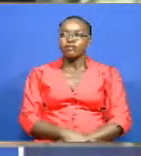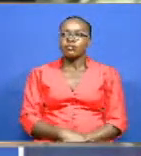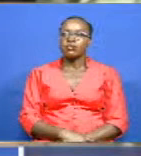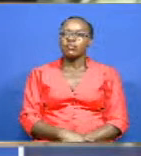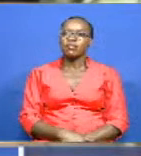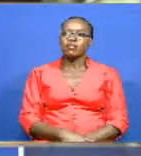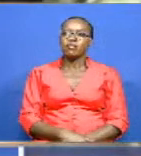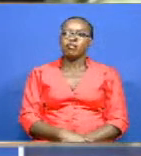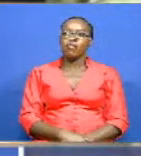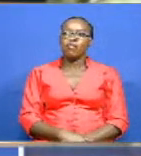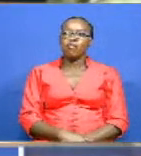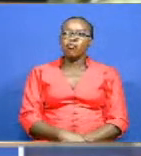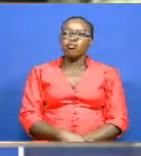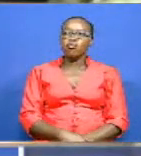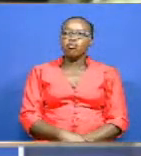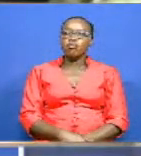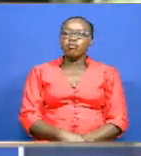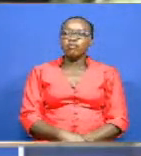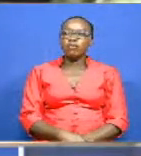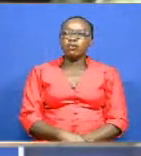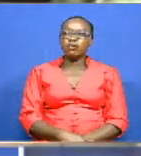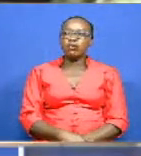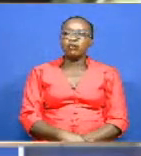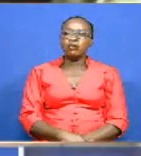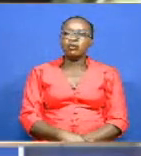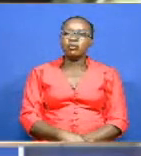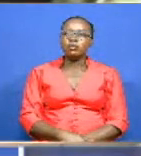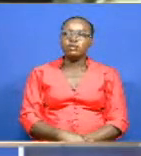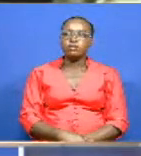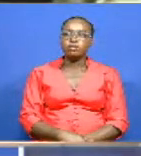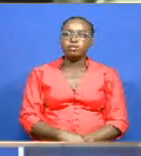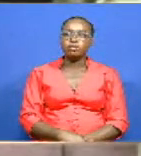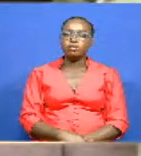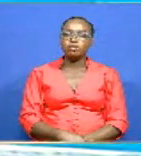Supreme Court of Kenya, I'm Serafina Robbie.